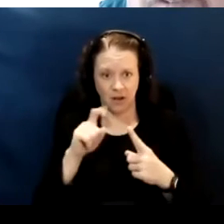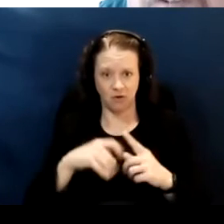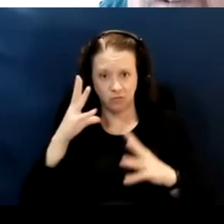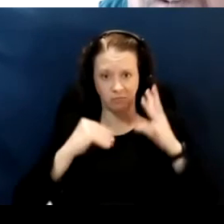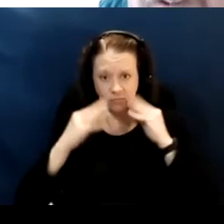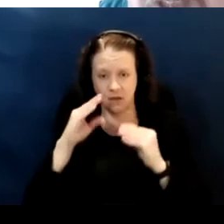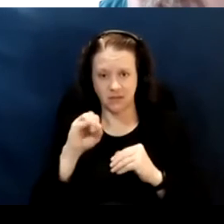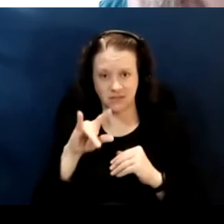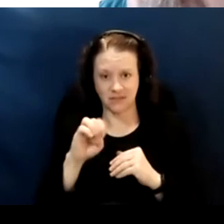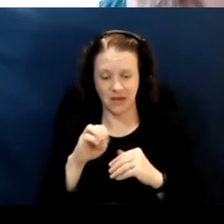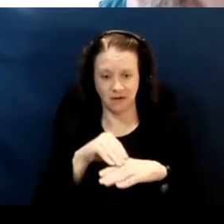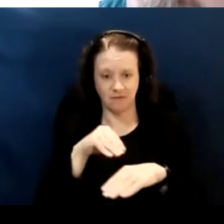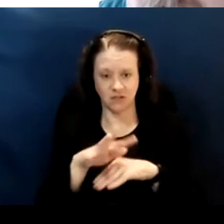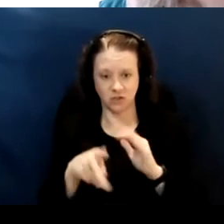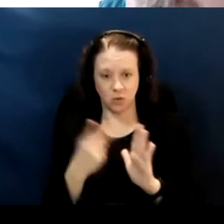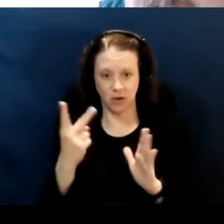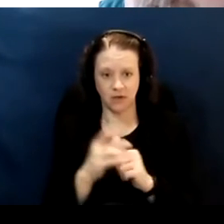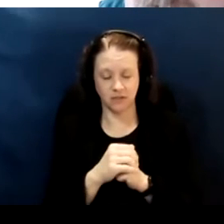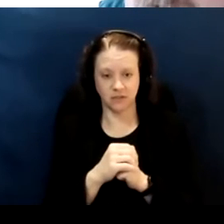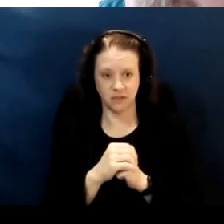twice. It was,